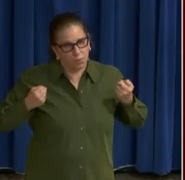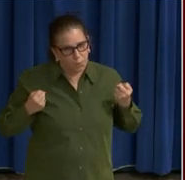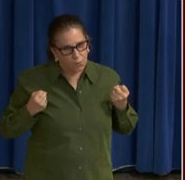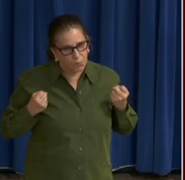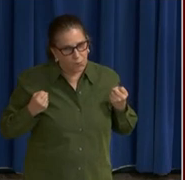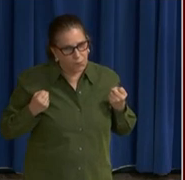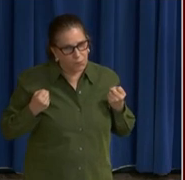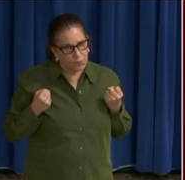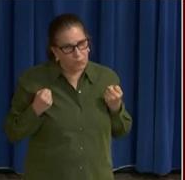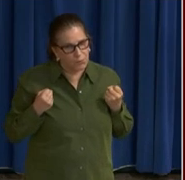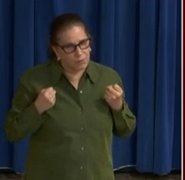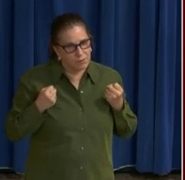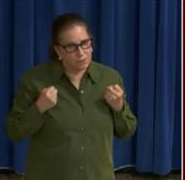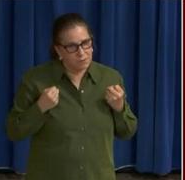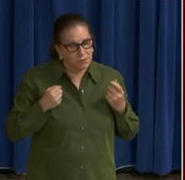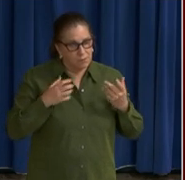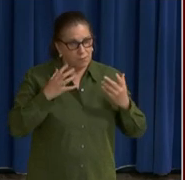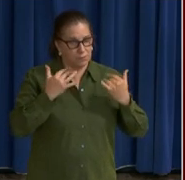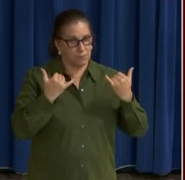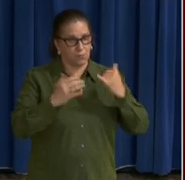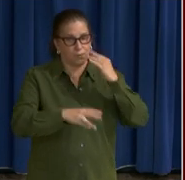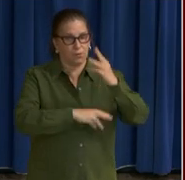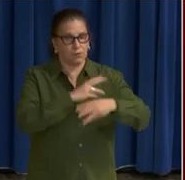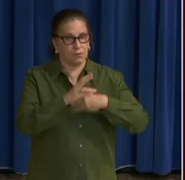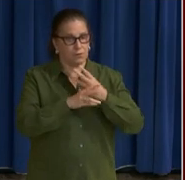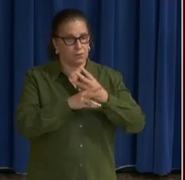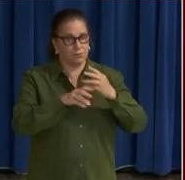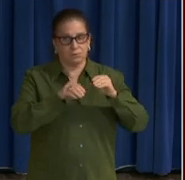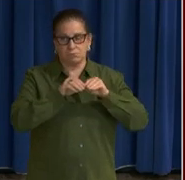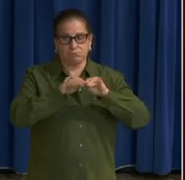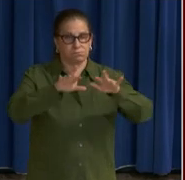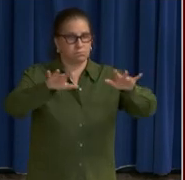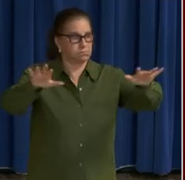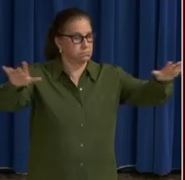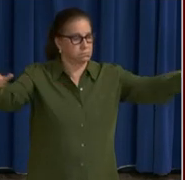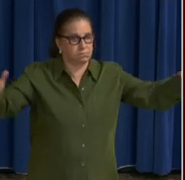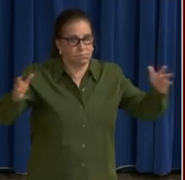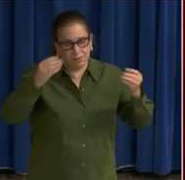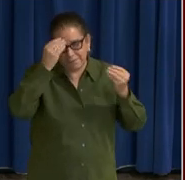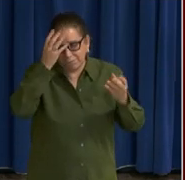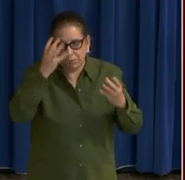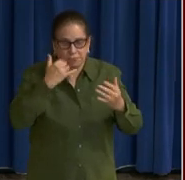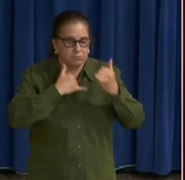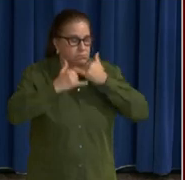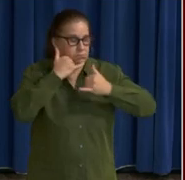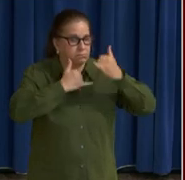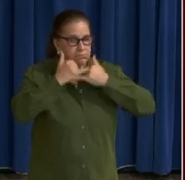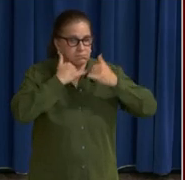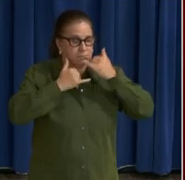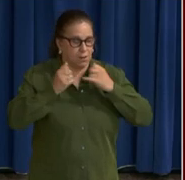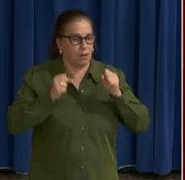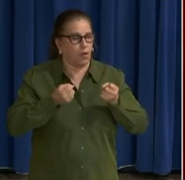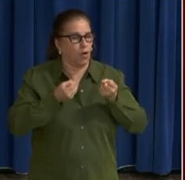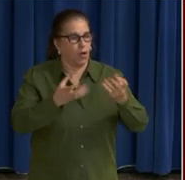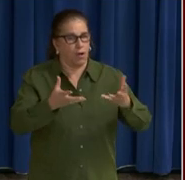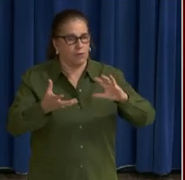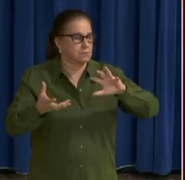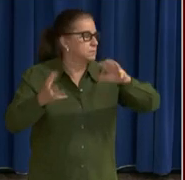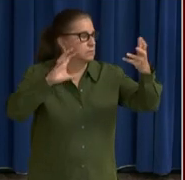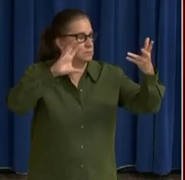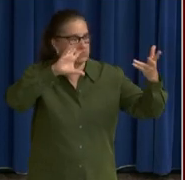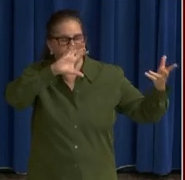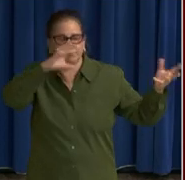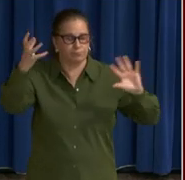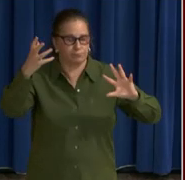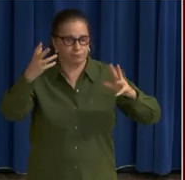country. Misinformation can lead potentially to some disturbances in our city, and that's the last thing that we wanted to